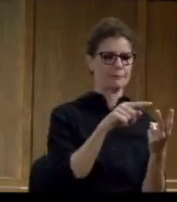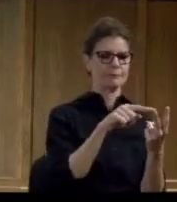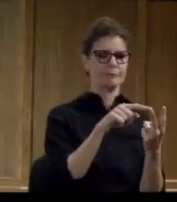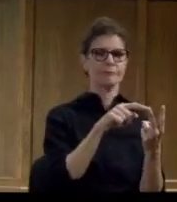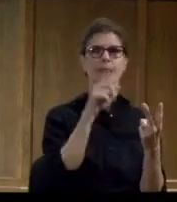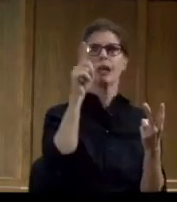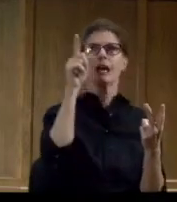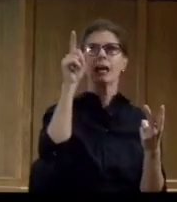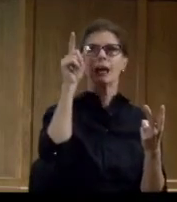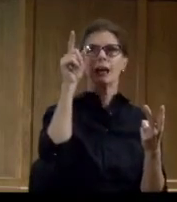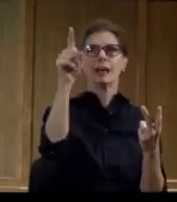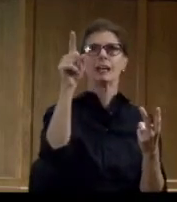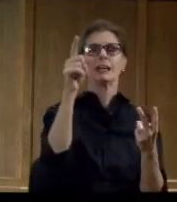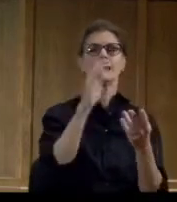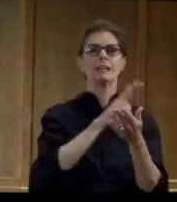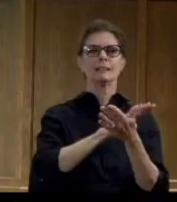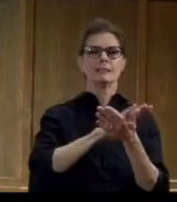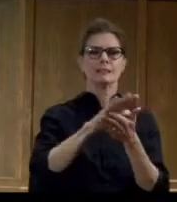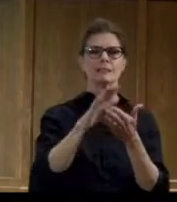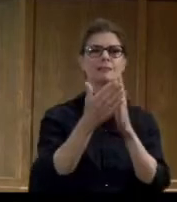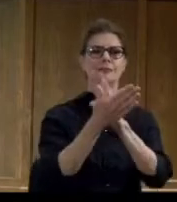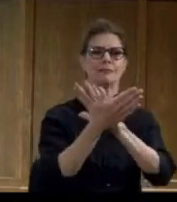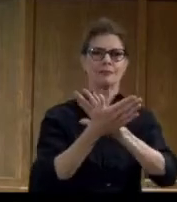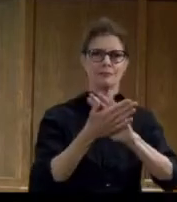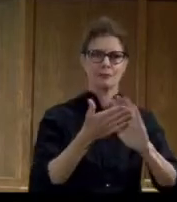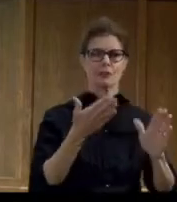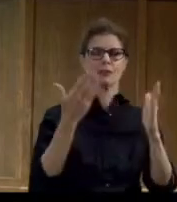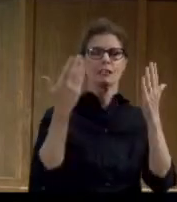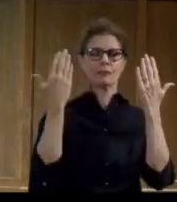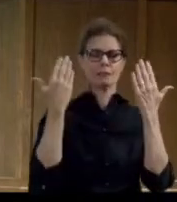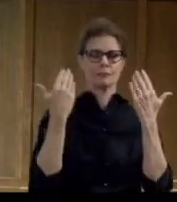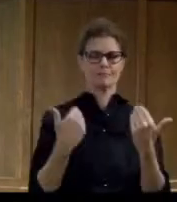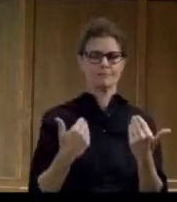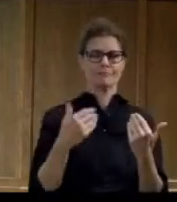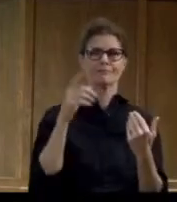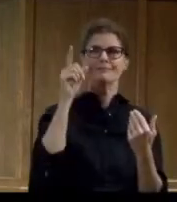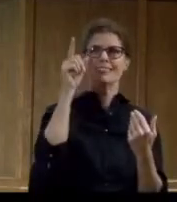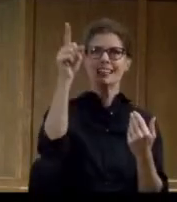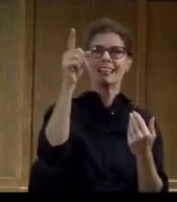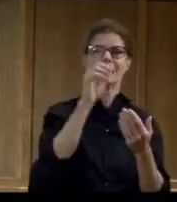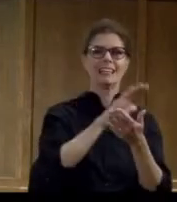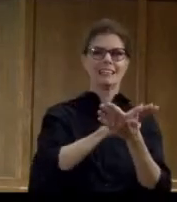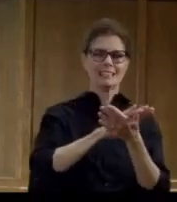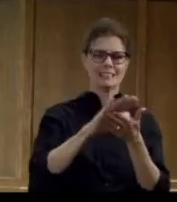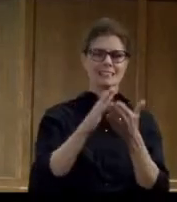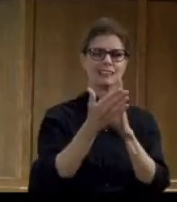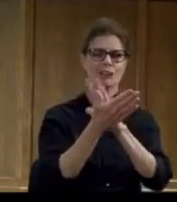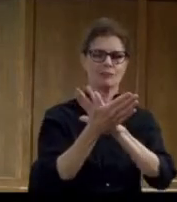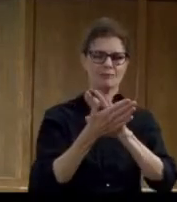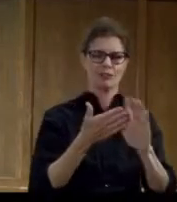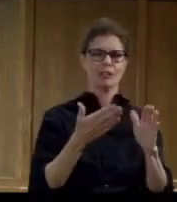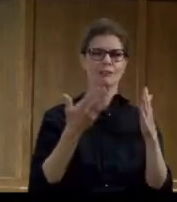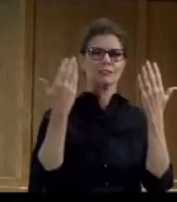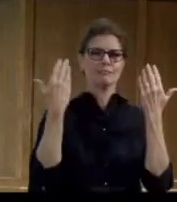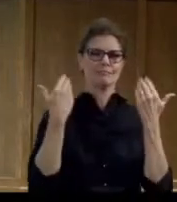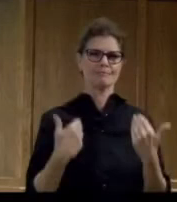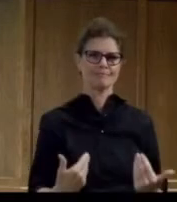I want you to say this one with me. I have been forgiven. One more time. I have been